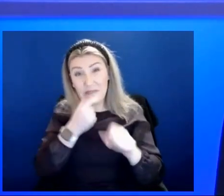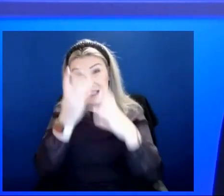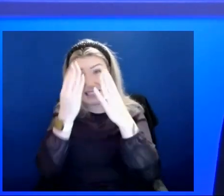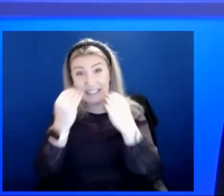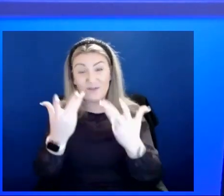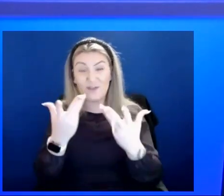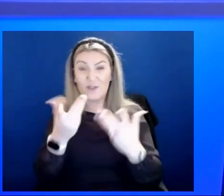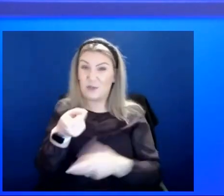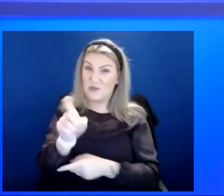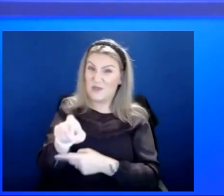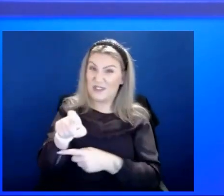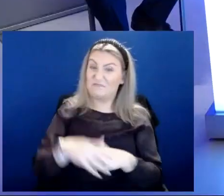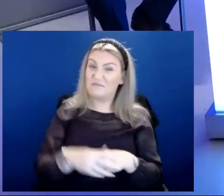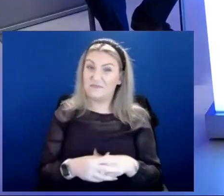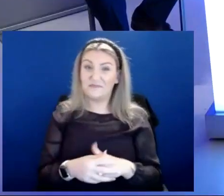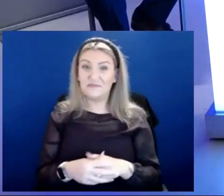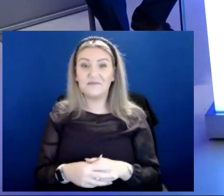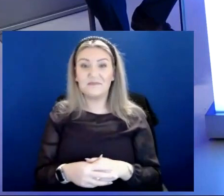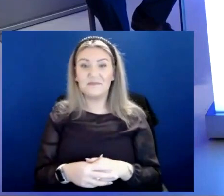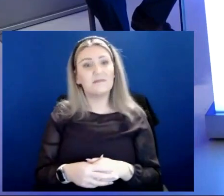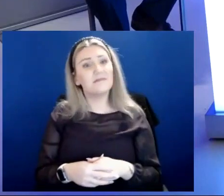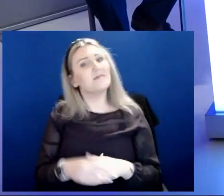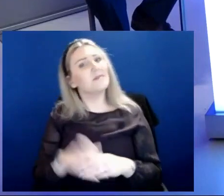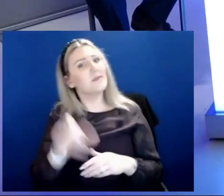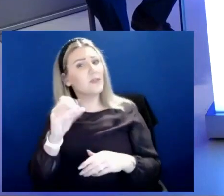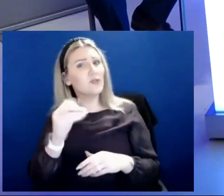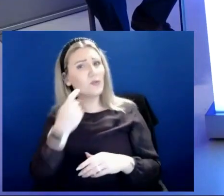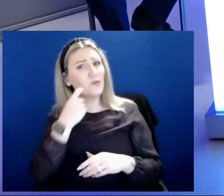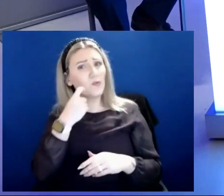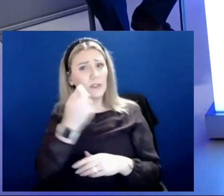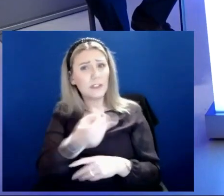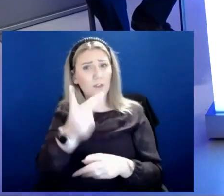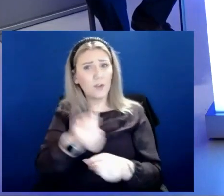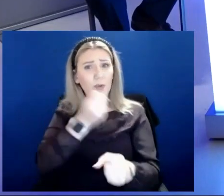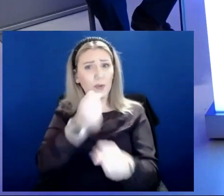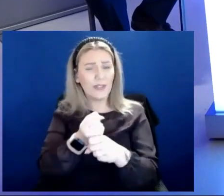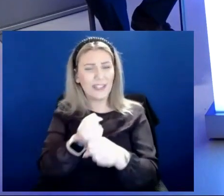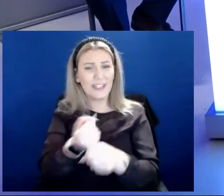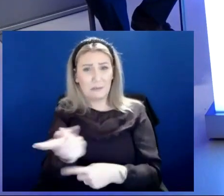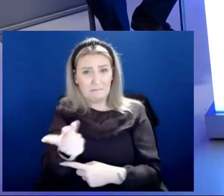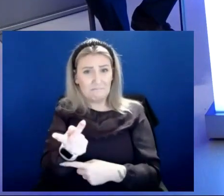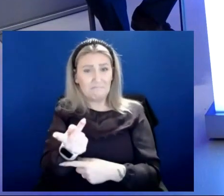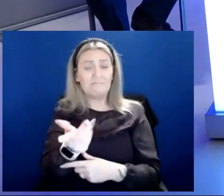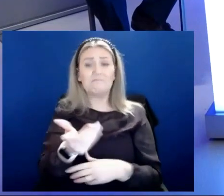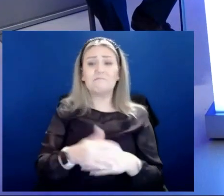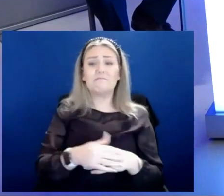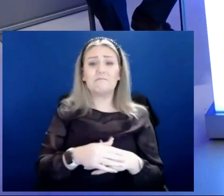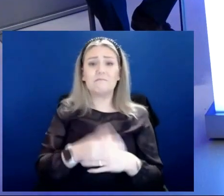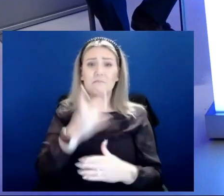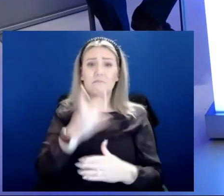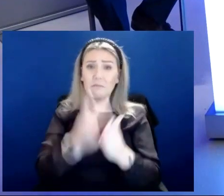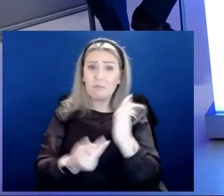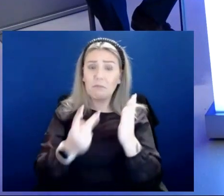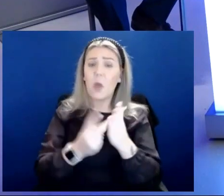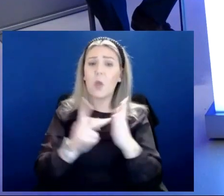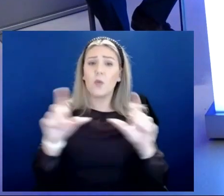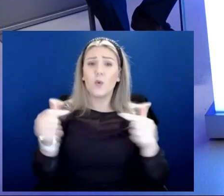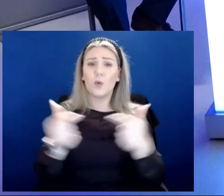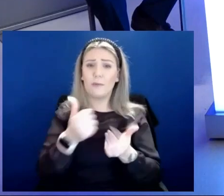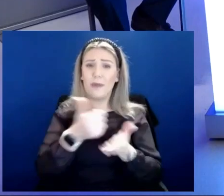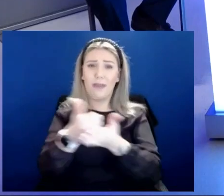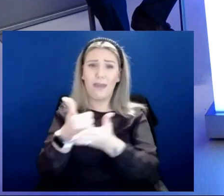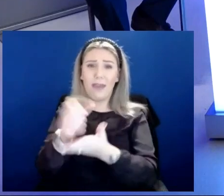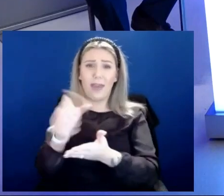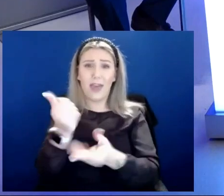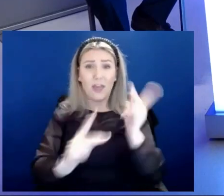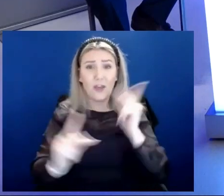point. So over the last few years, you two have both been part of a group of folks who are helping other people get through all of these